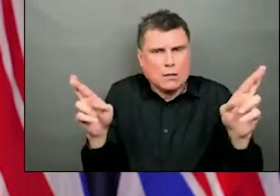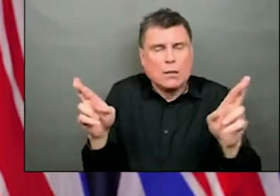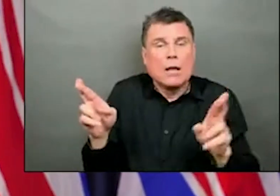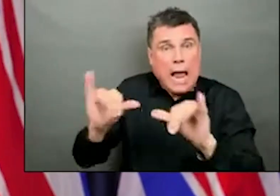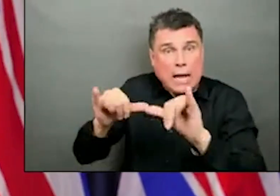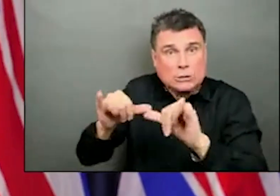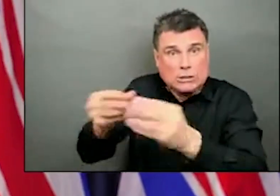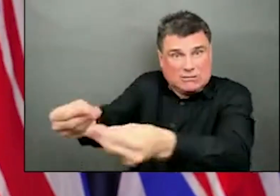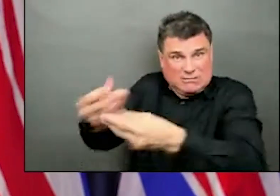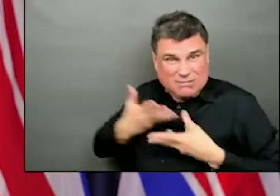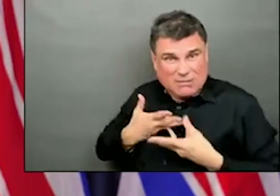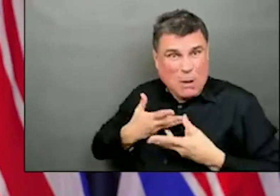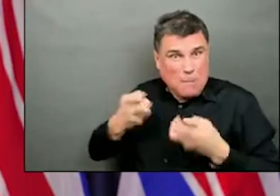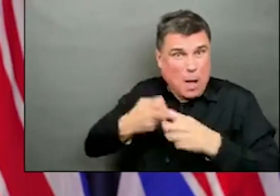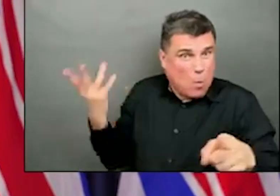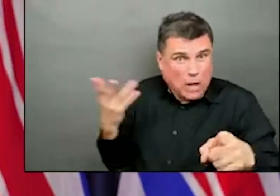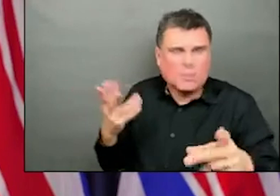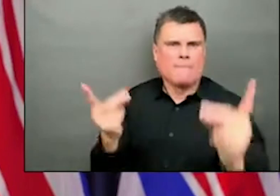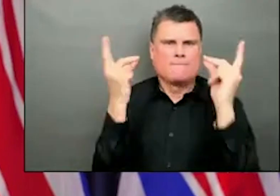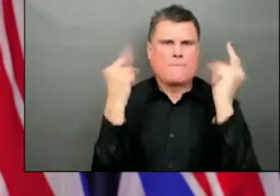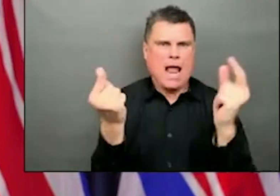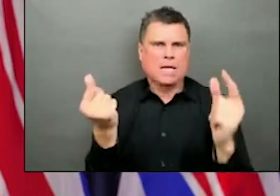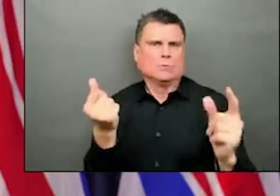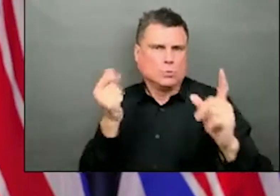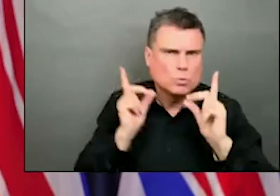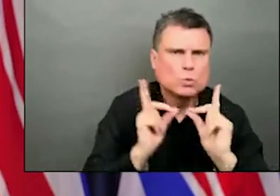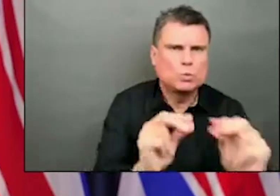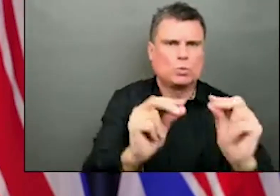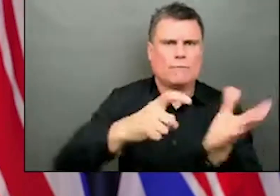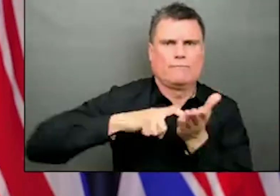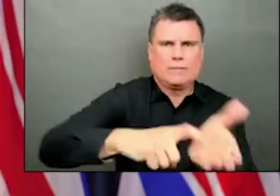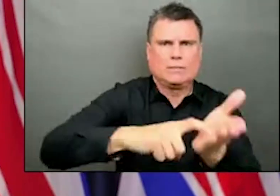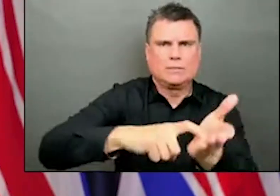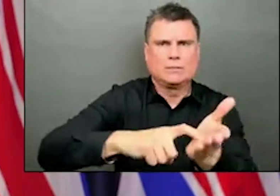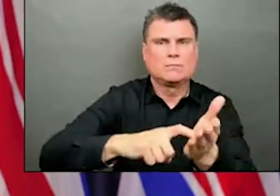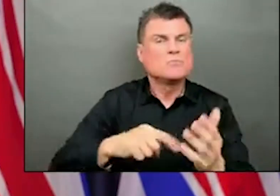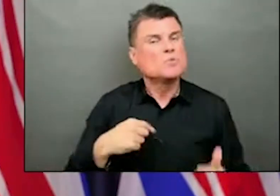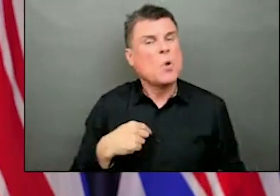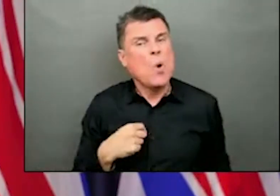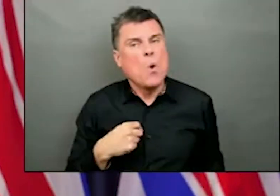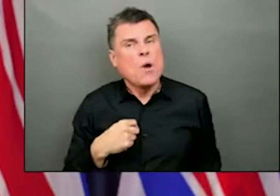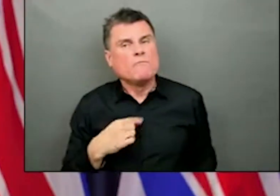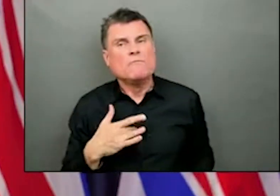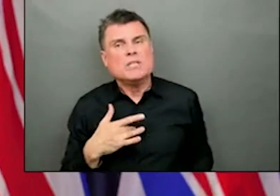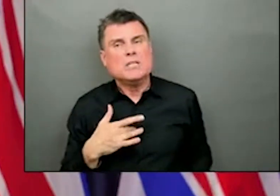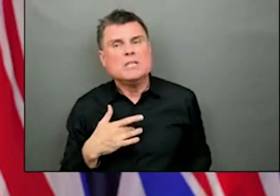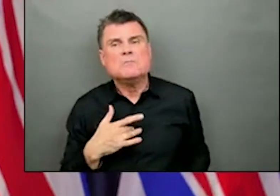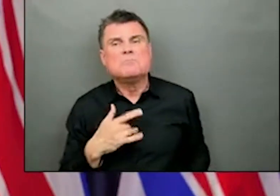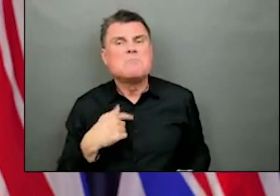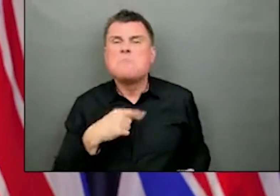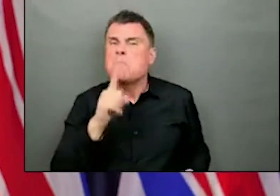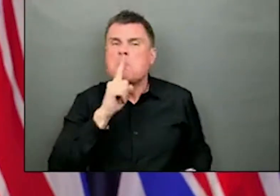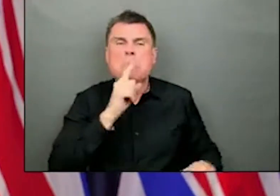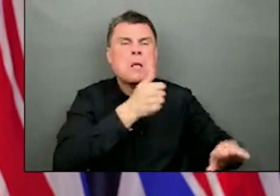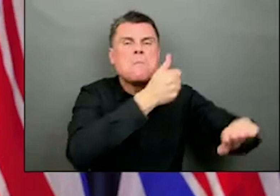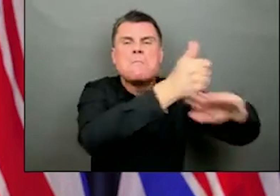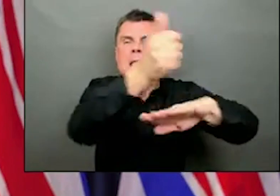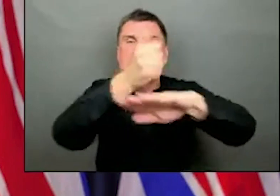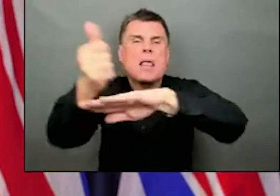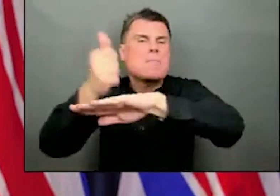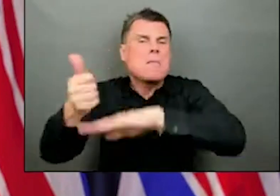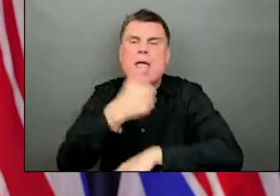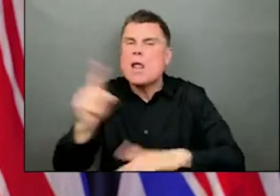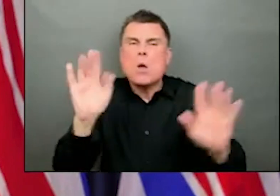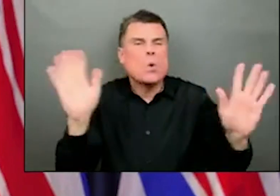here today to put blame on anyone. The project has been beset with challenges before it began, when